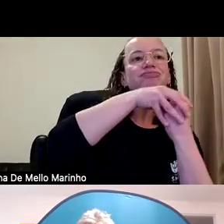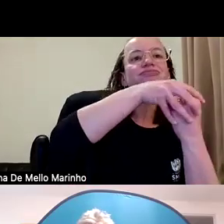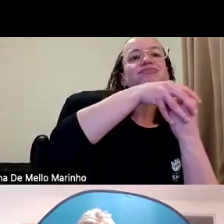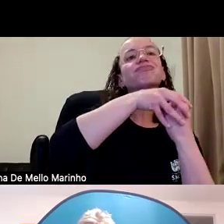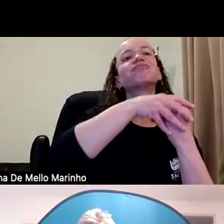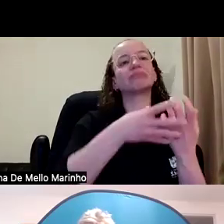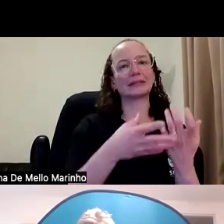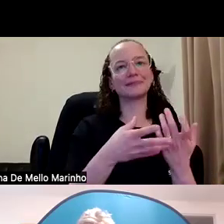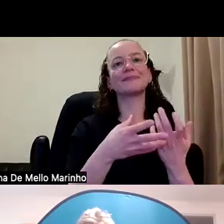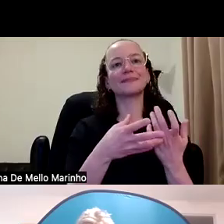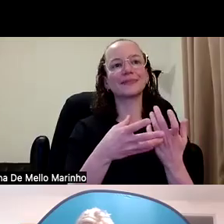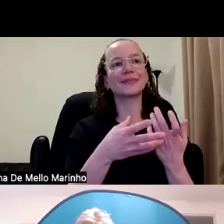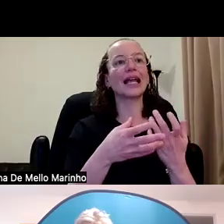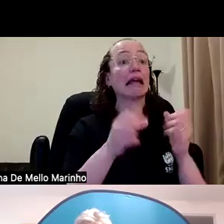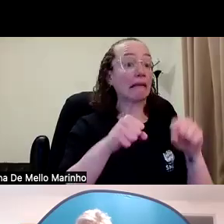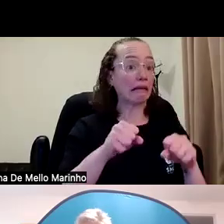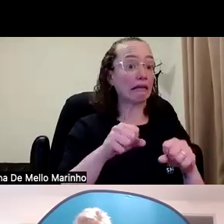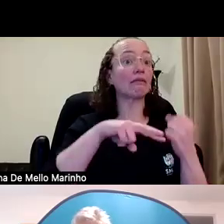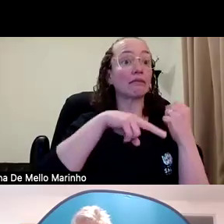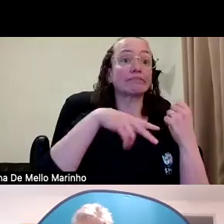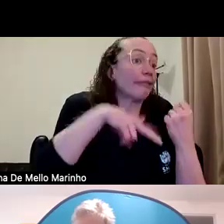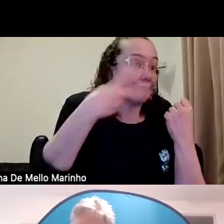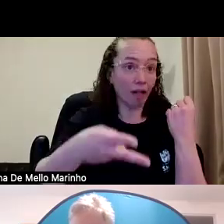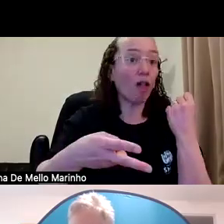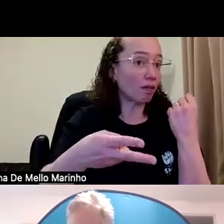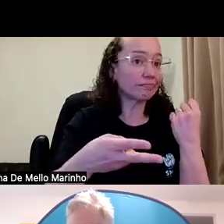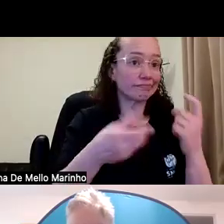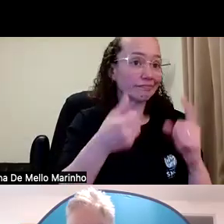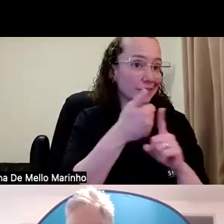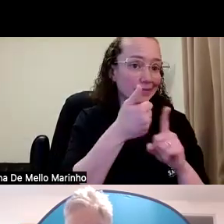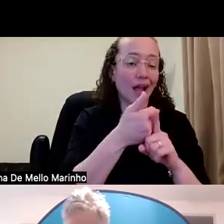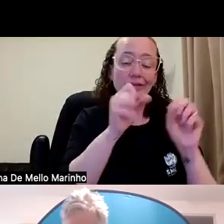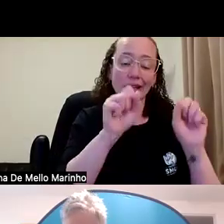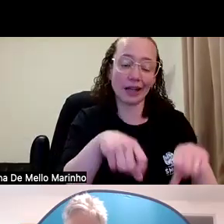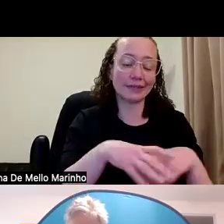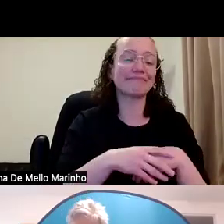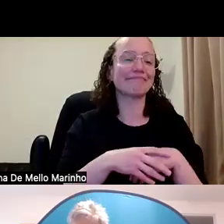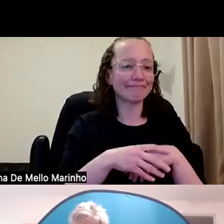So then typically that tooth becomes loose. It can fall out.